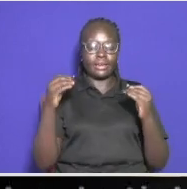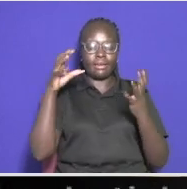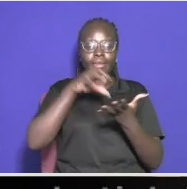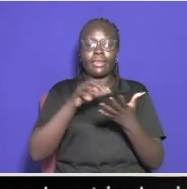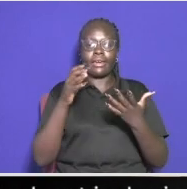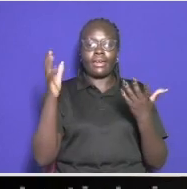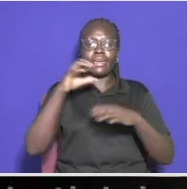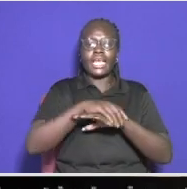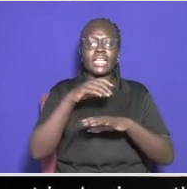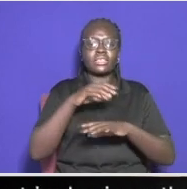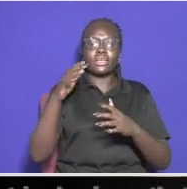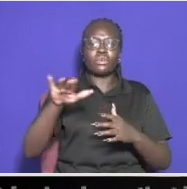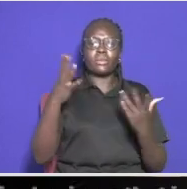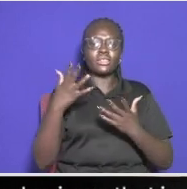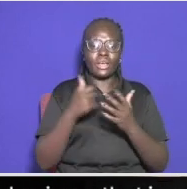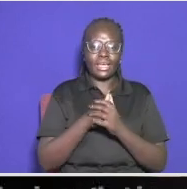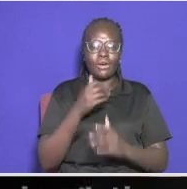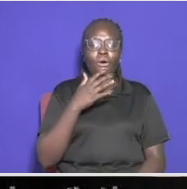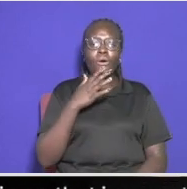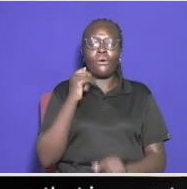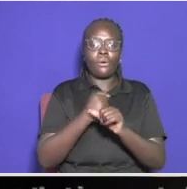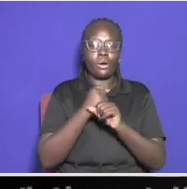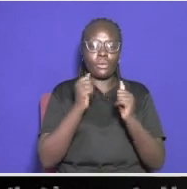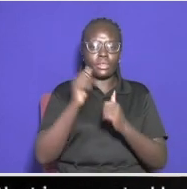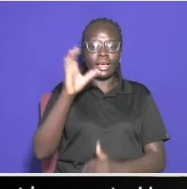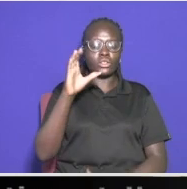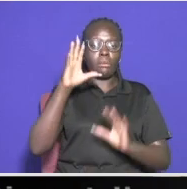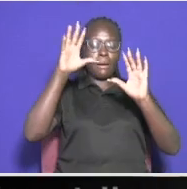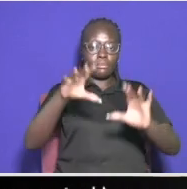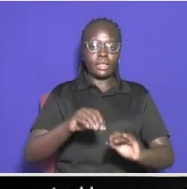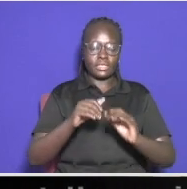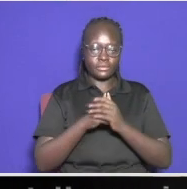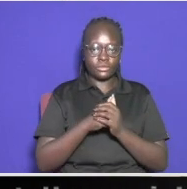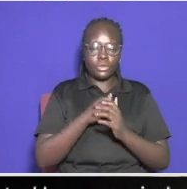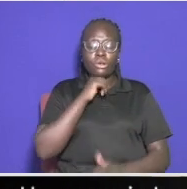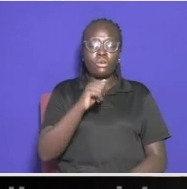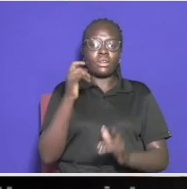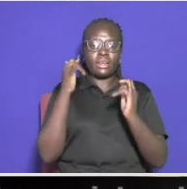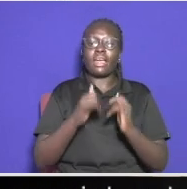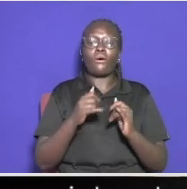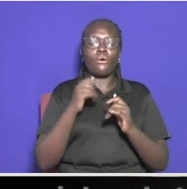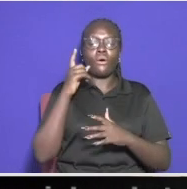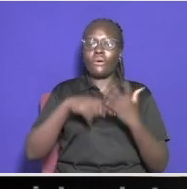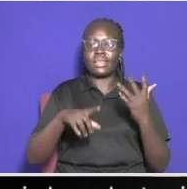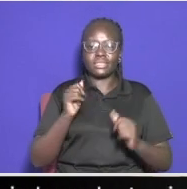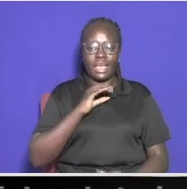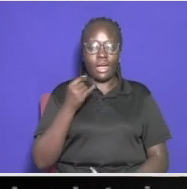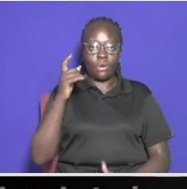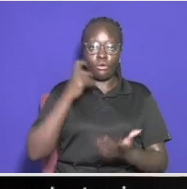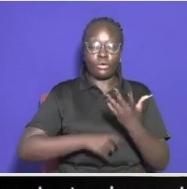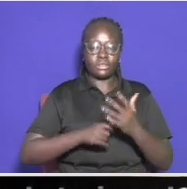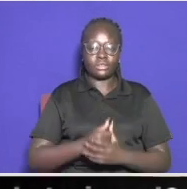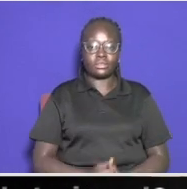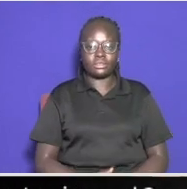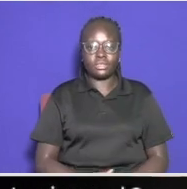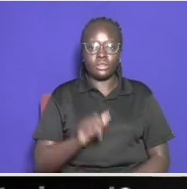where we would work with a customer's budget. Not now what our prices are.